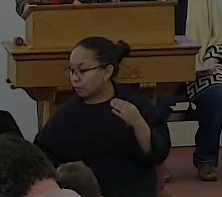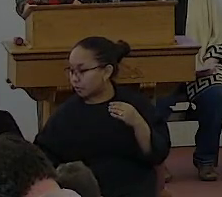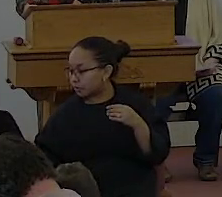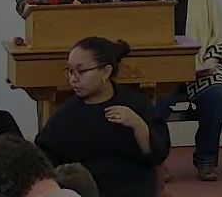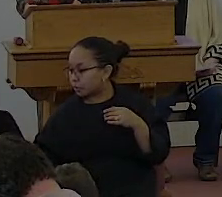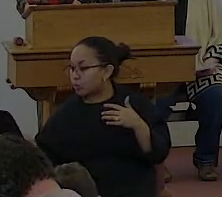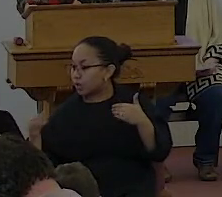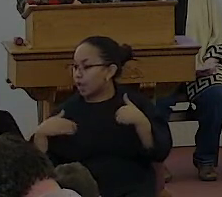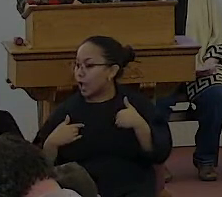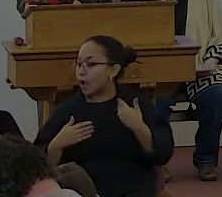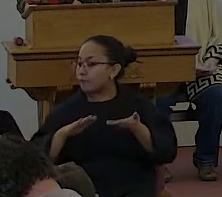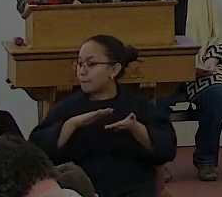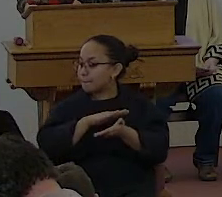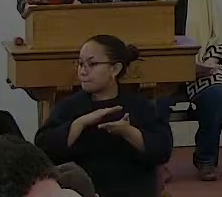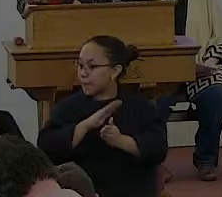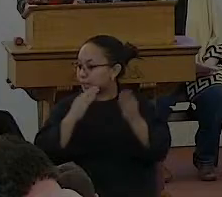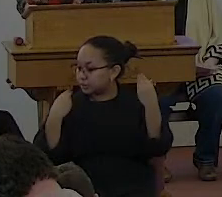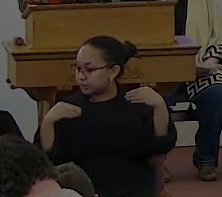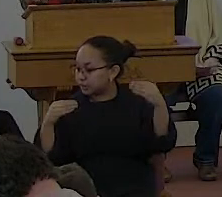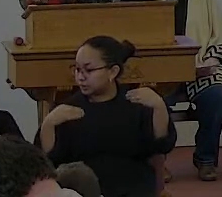women's retreat on